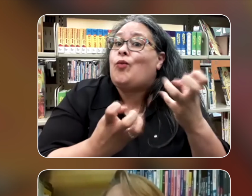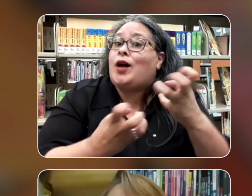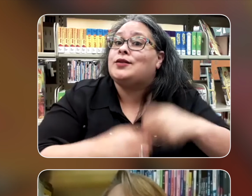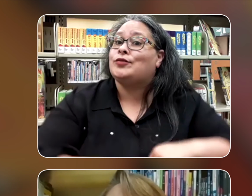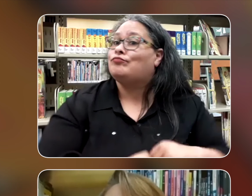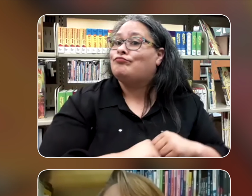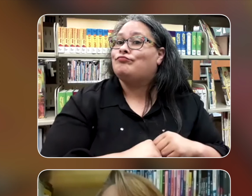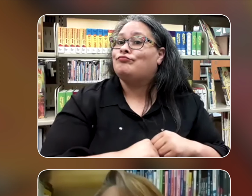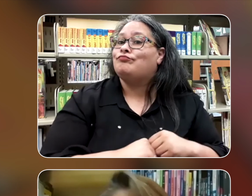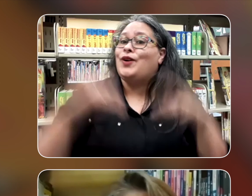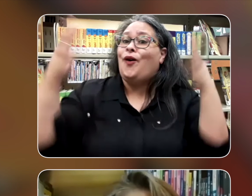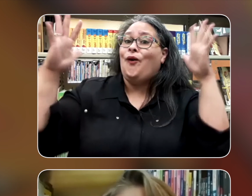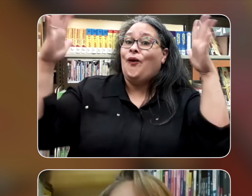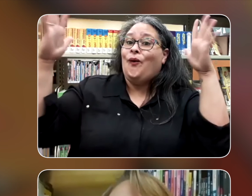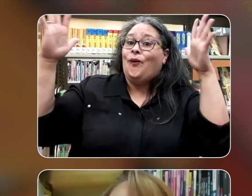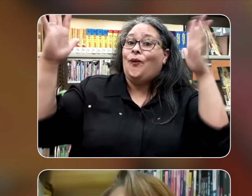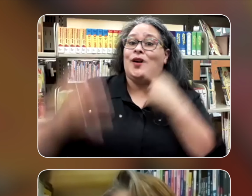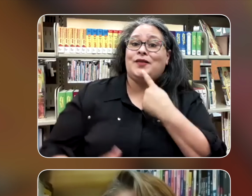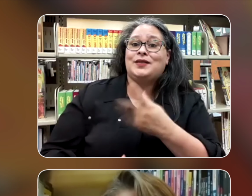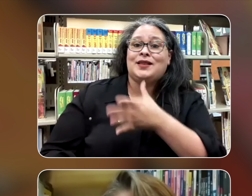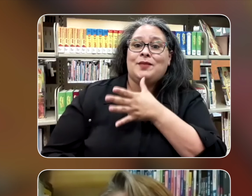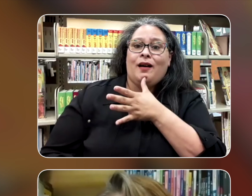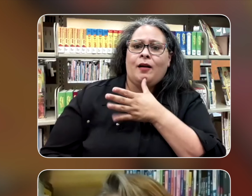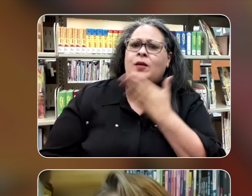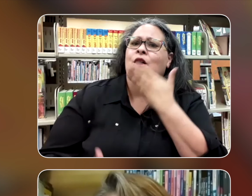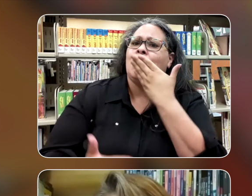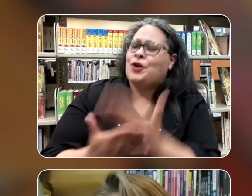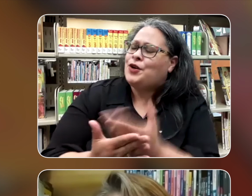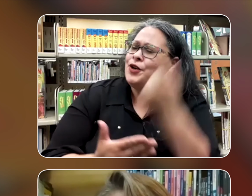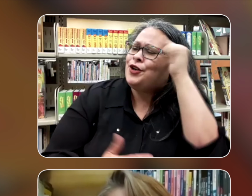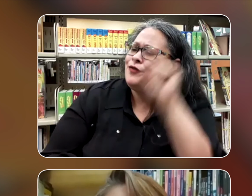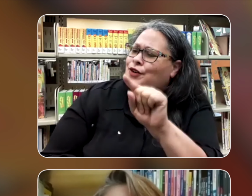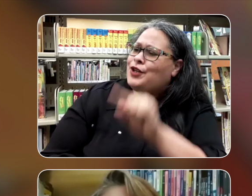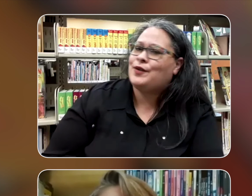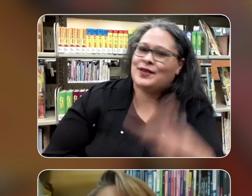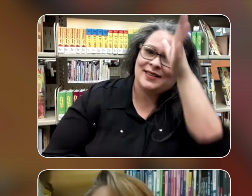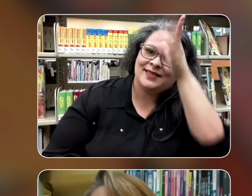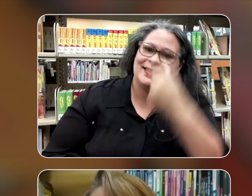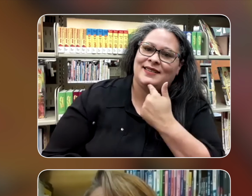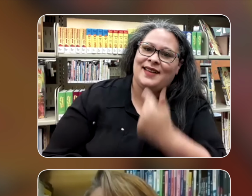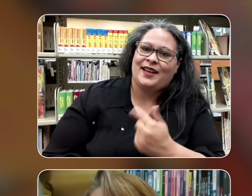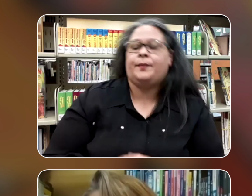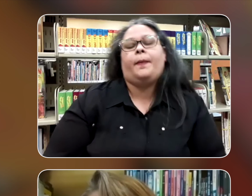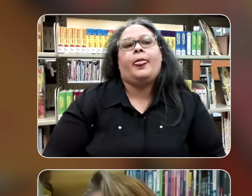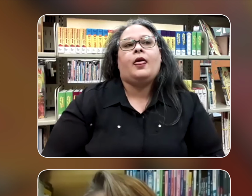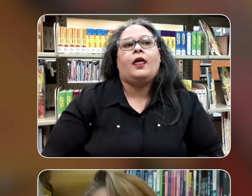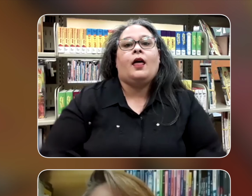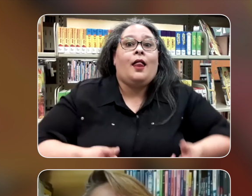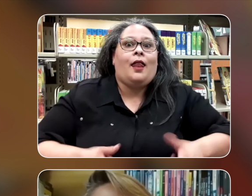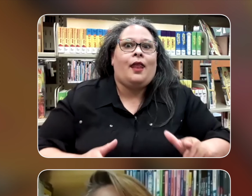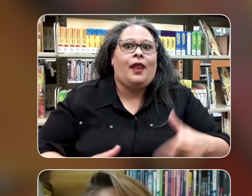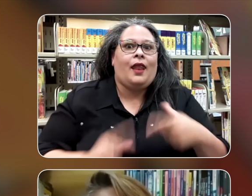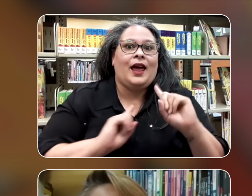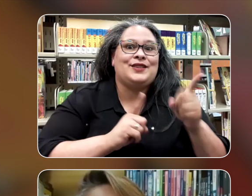Bravo, says Mommy. Good for you, says Dad. Now let's go to the pound